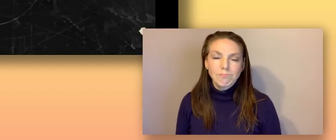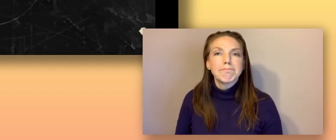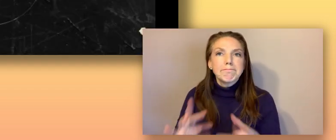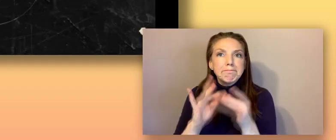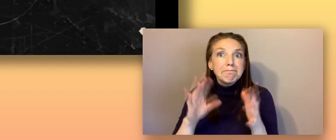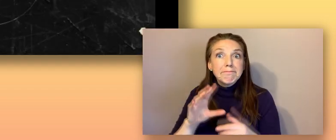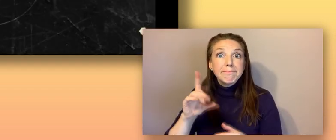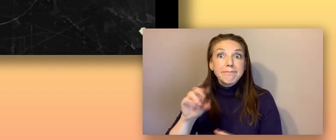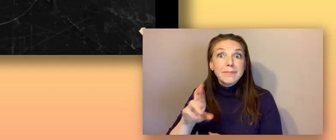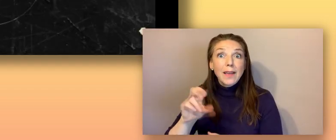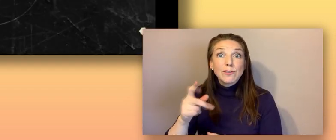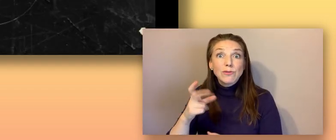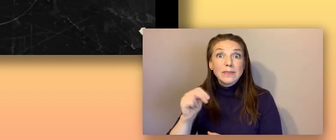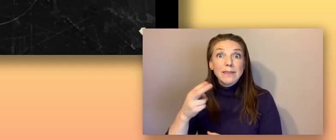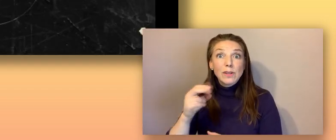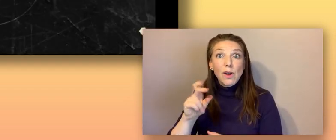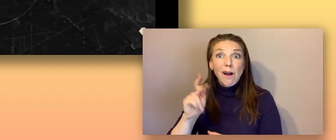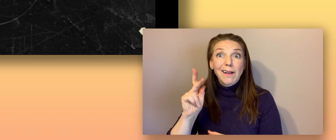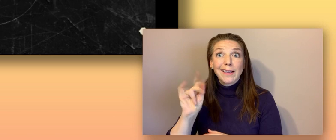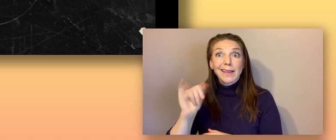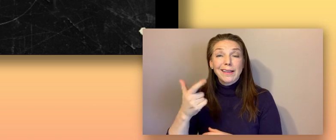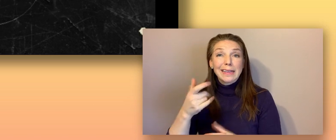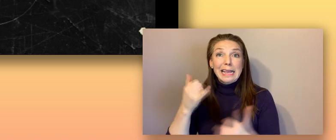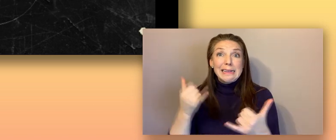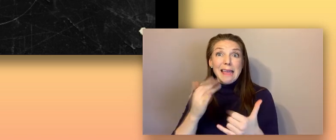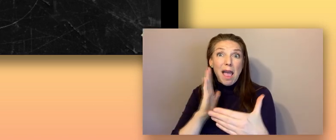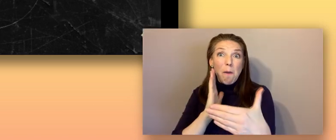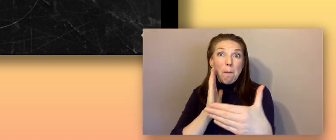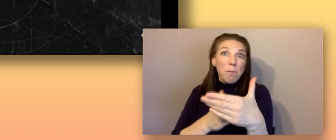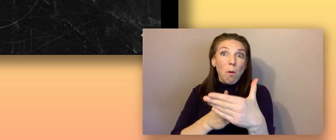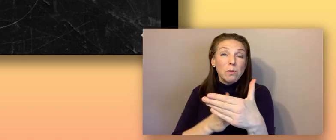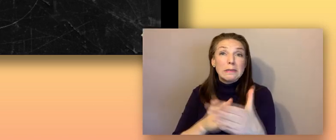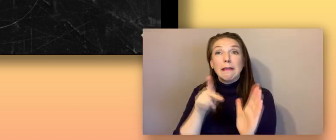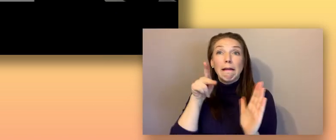Dr. Stephen Hawking now opposes Kill the Cripples Quick.